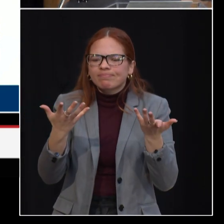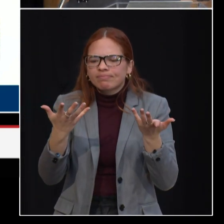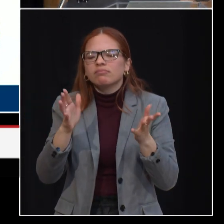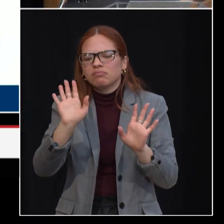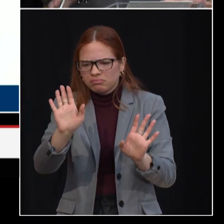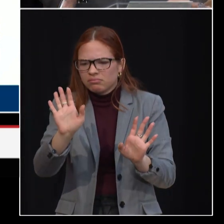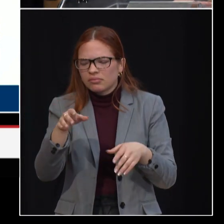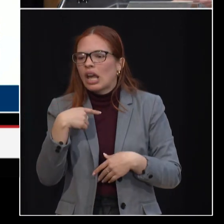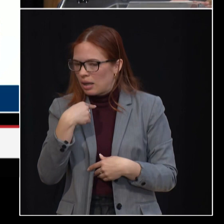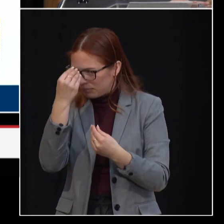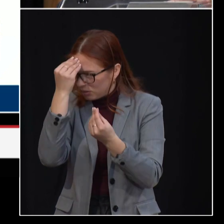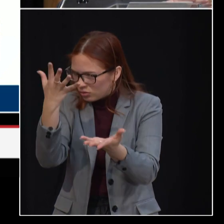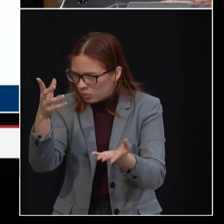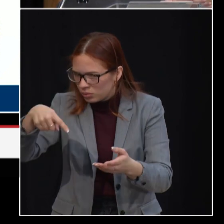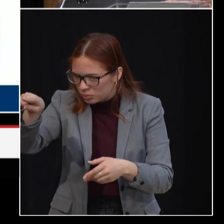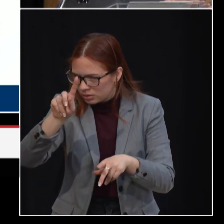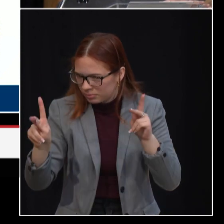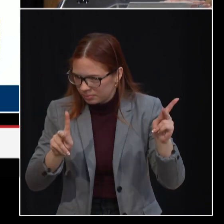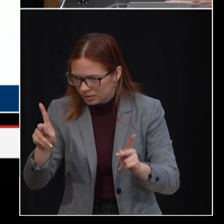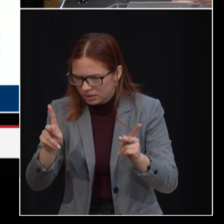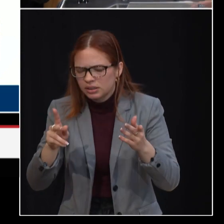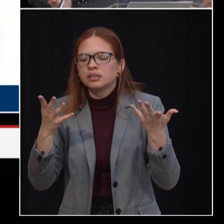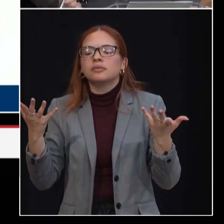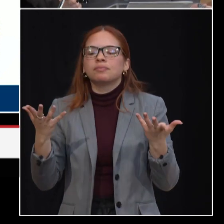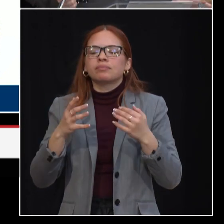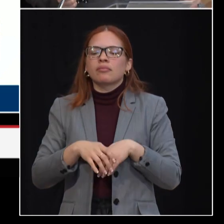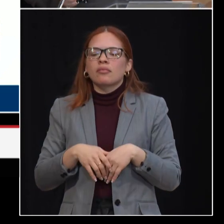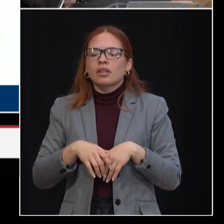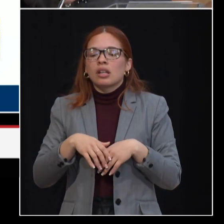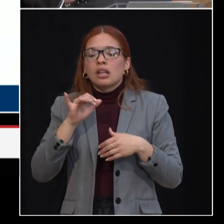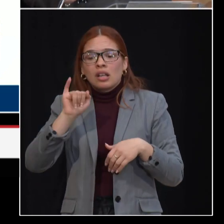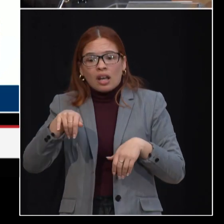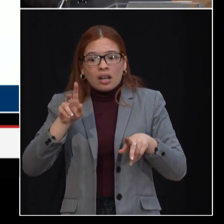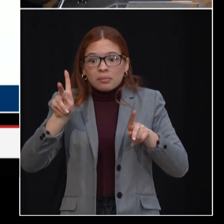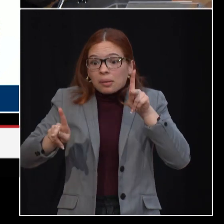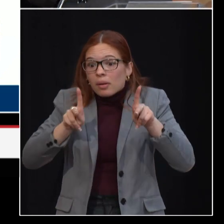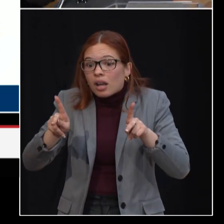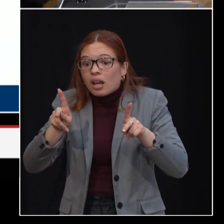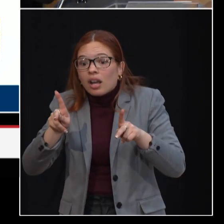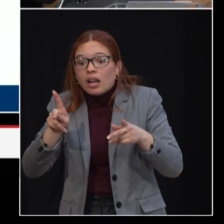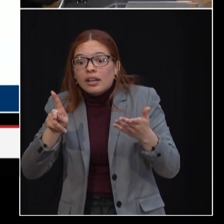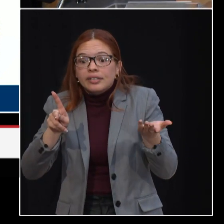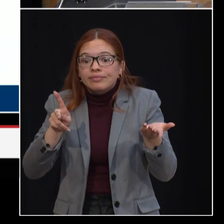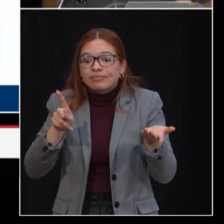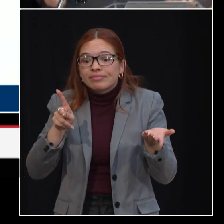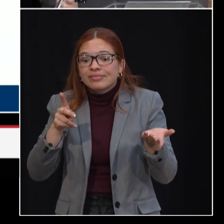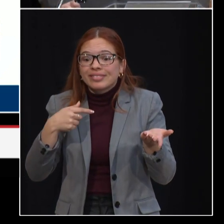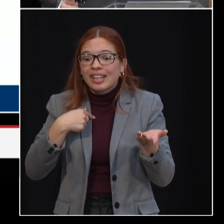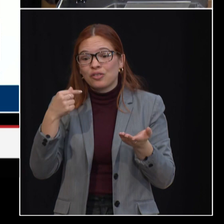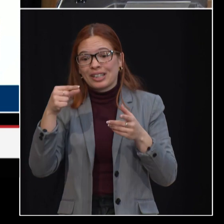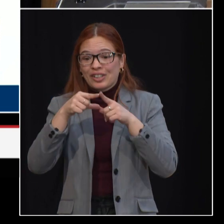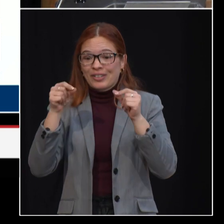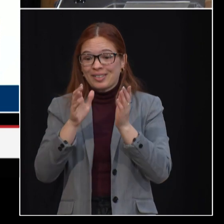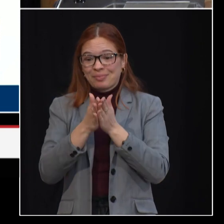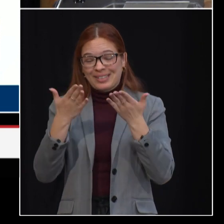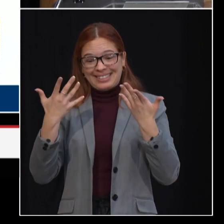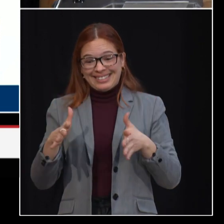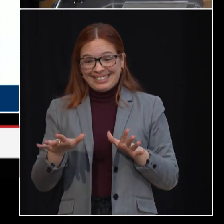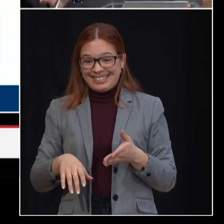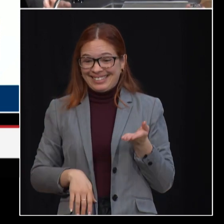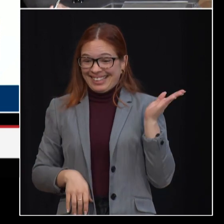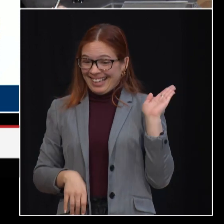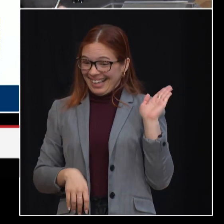in different arenas I think people saw DSLBD as just like the Green Book on a stick. Like, the Green Book, we're here for the Green Book. But I want to just